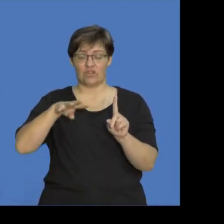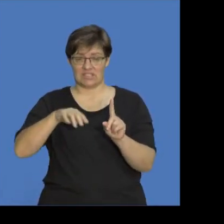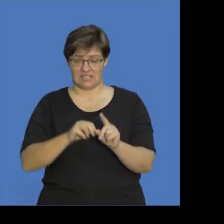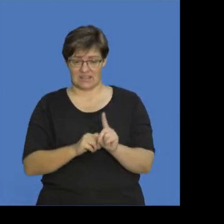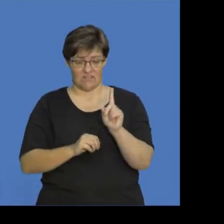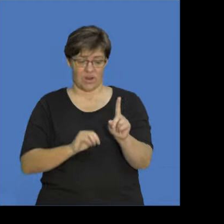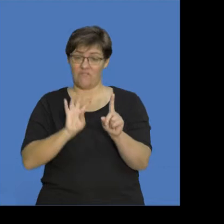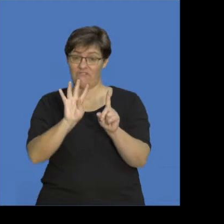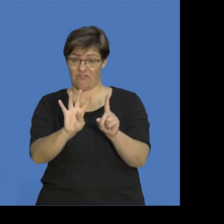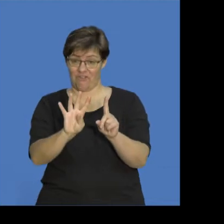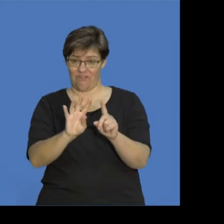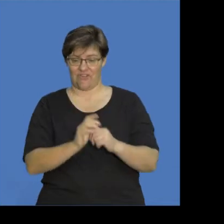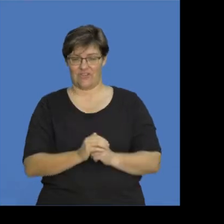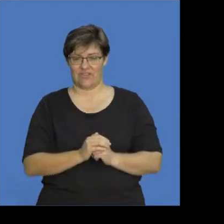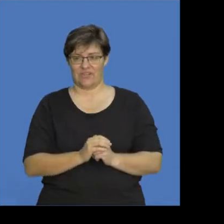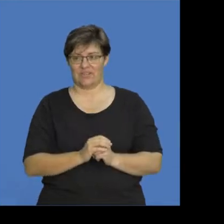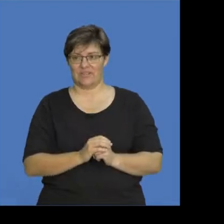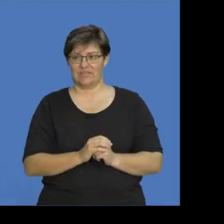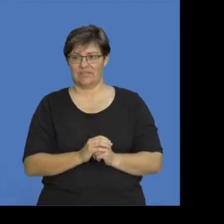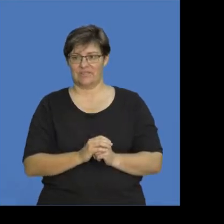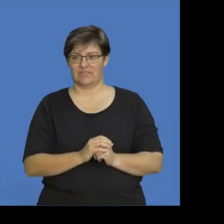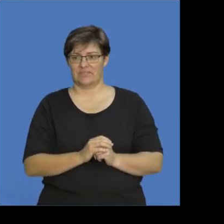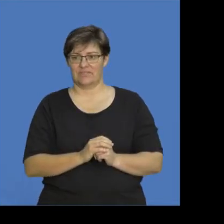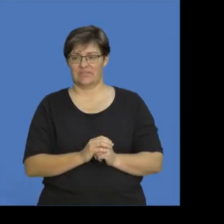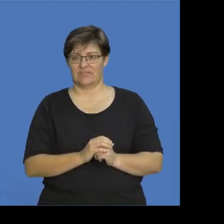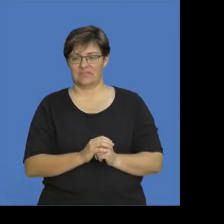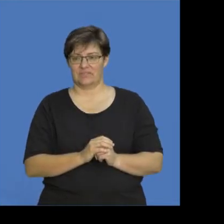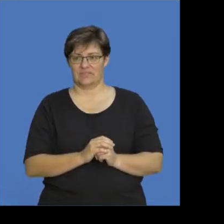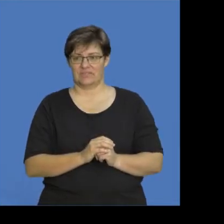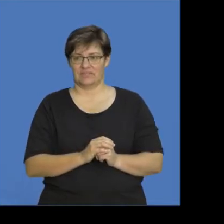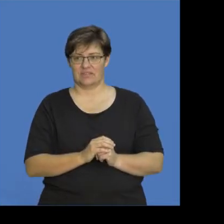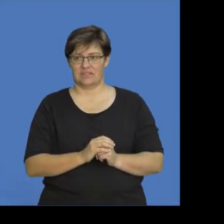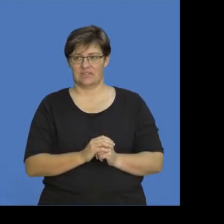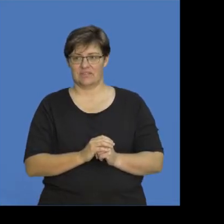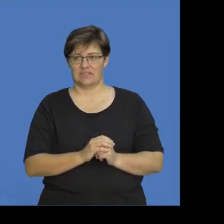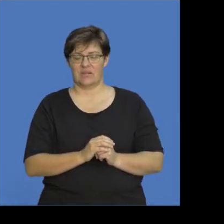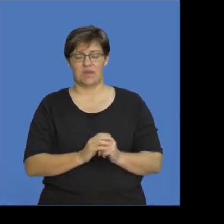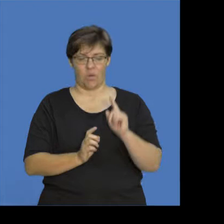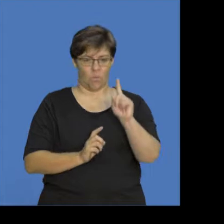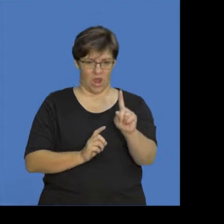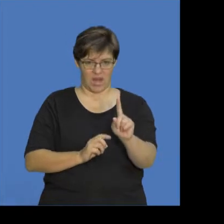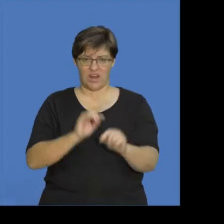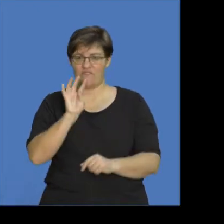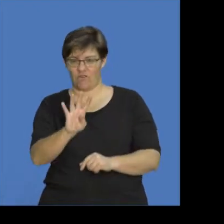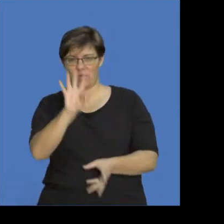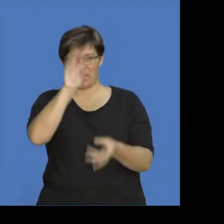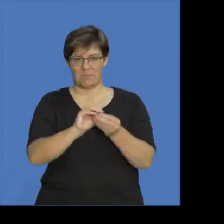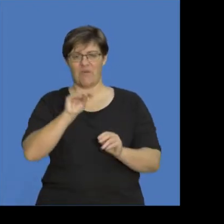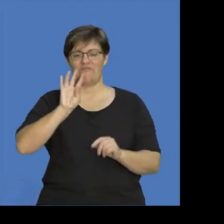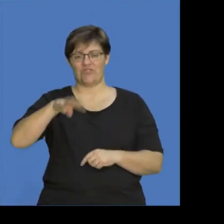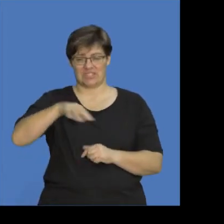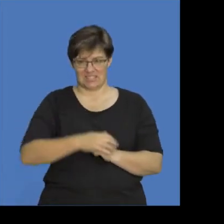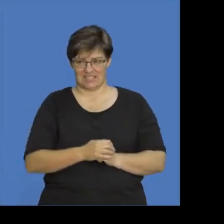we have 14. Where's 14? 14 there. This is 14. 1, 4